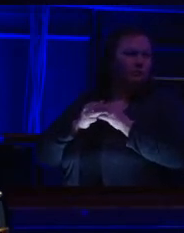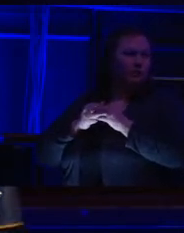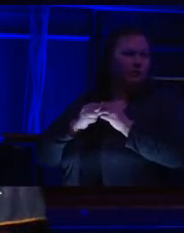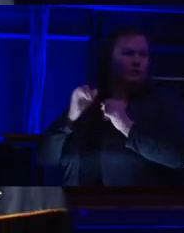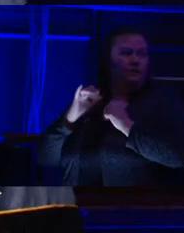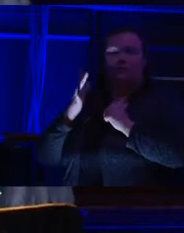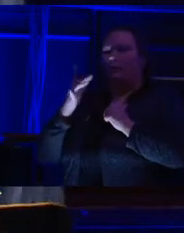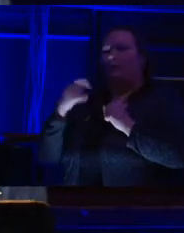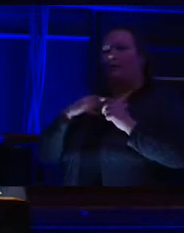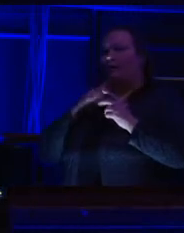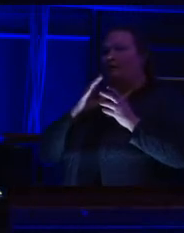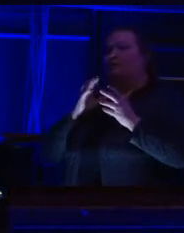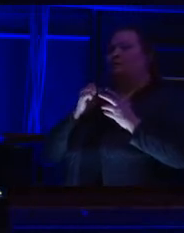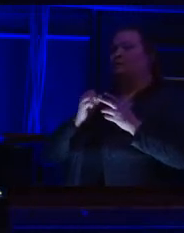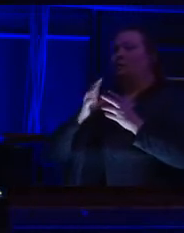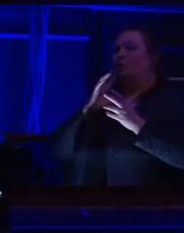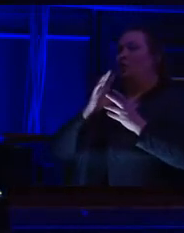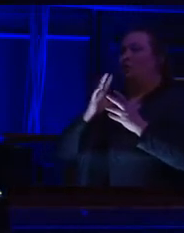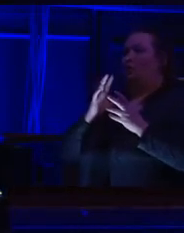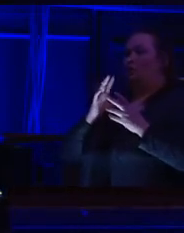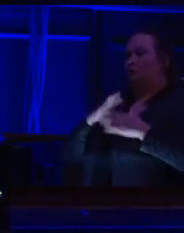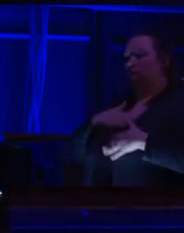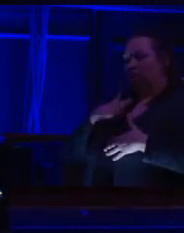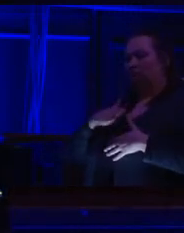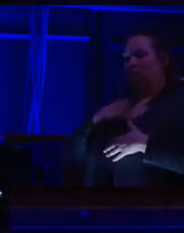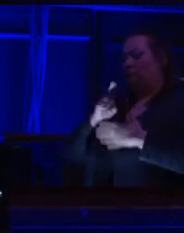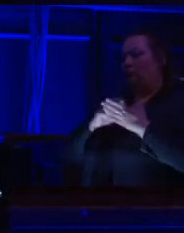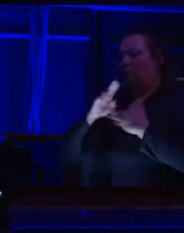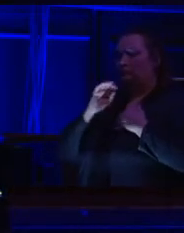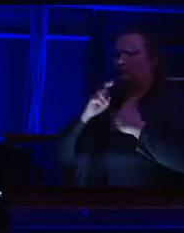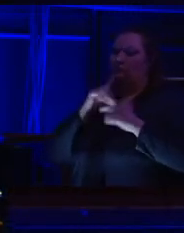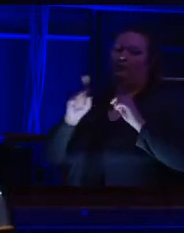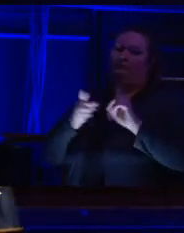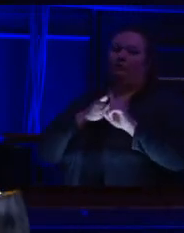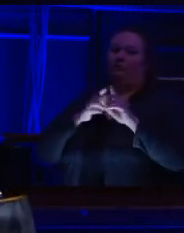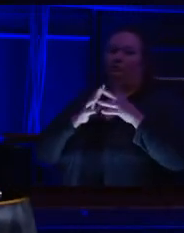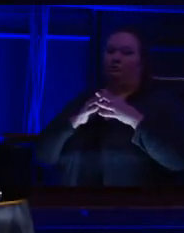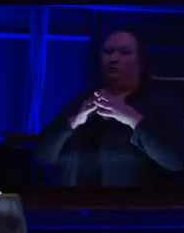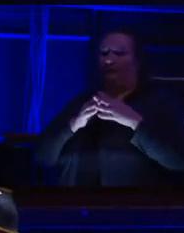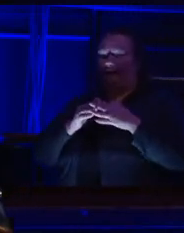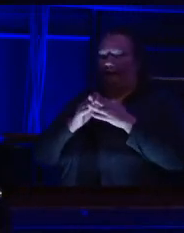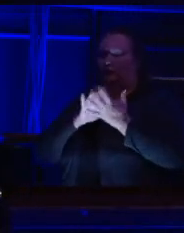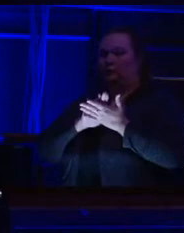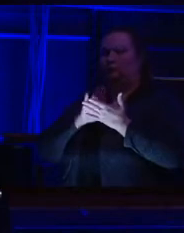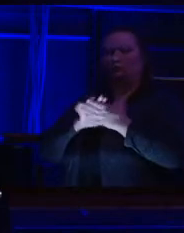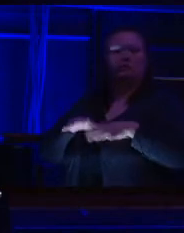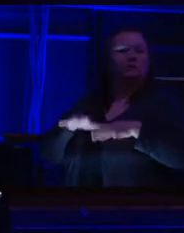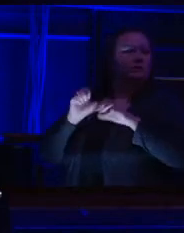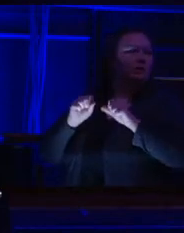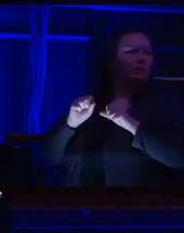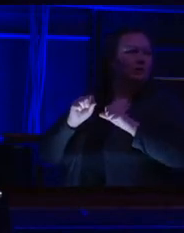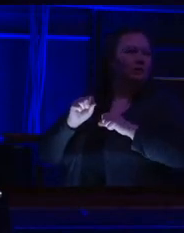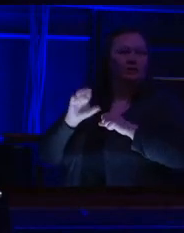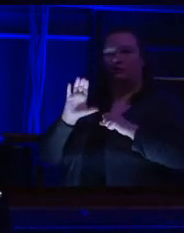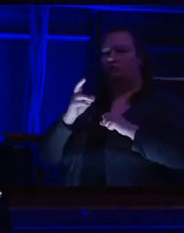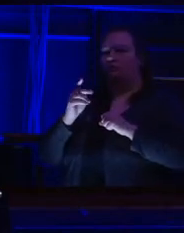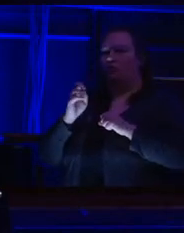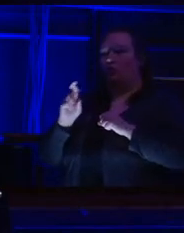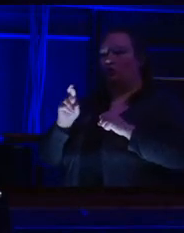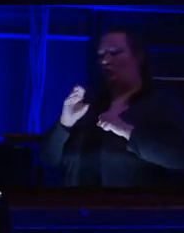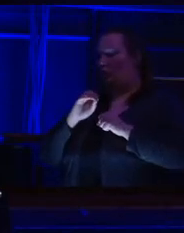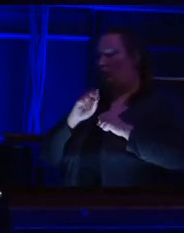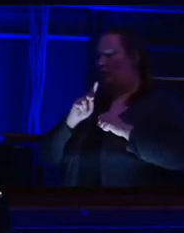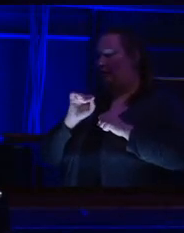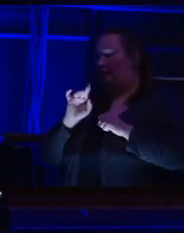That's why I'm so pleased that the University of Michigan was one of the first American schools to adopt the Okanagan Charter,